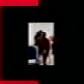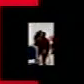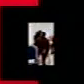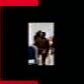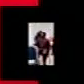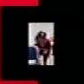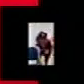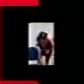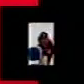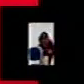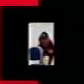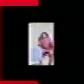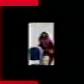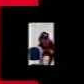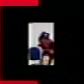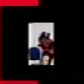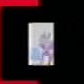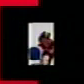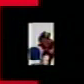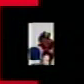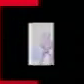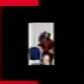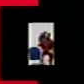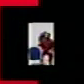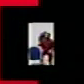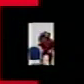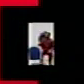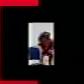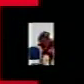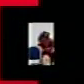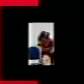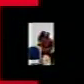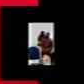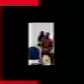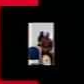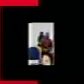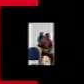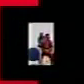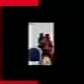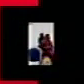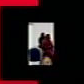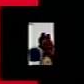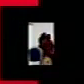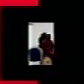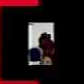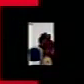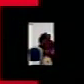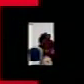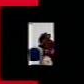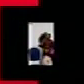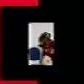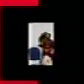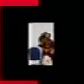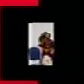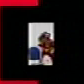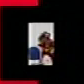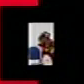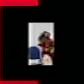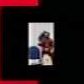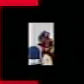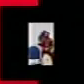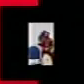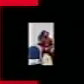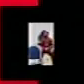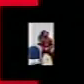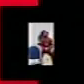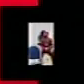your load and go. All that thing walking about in the body and in the brain is the load of the devil. Satan, I command you,